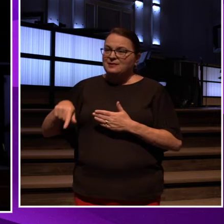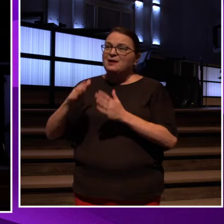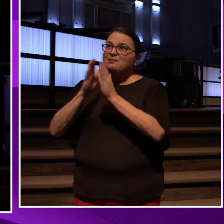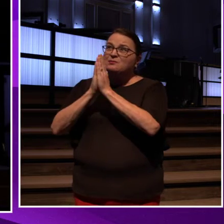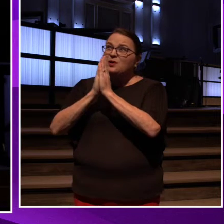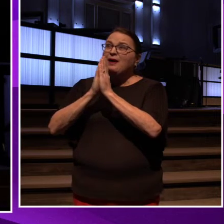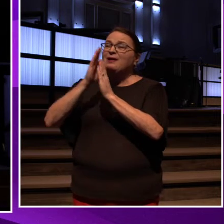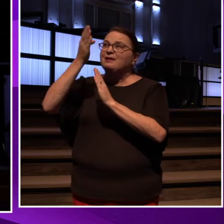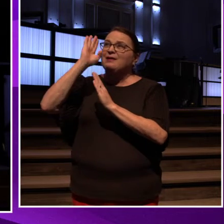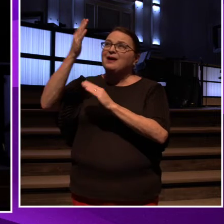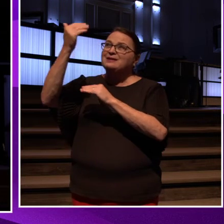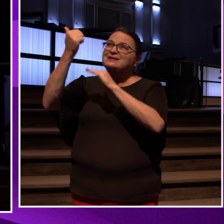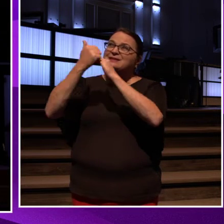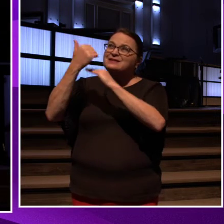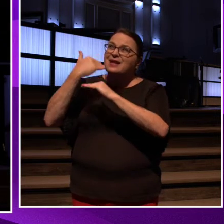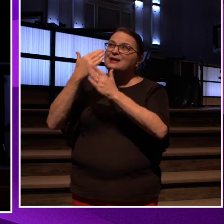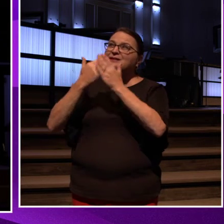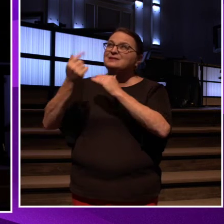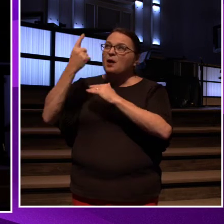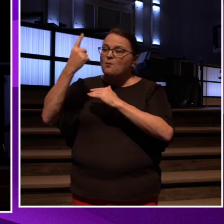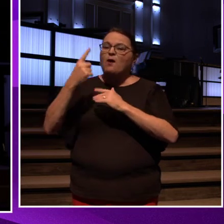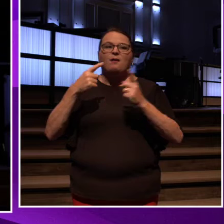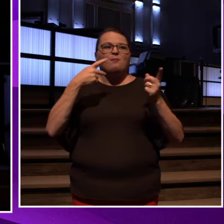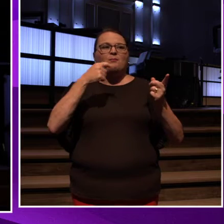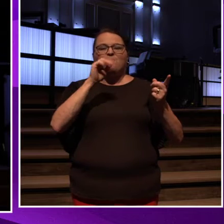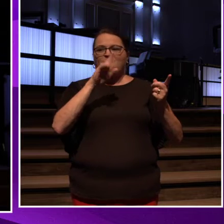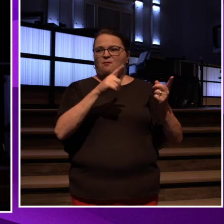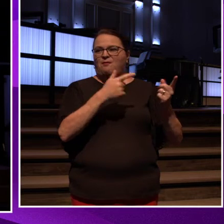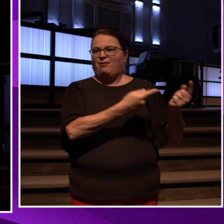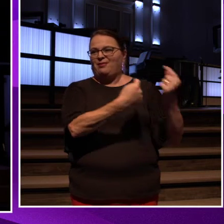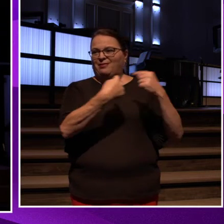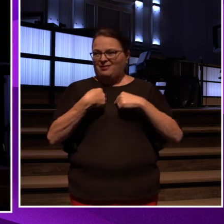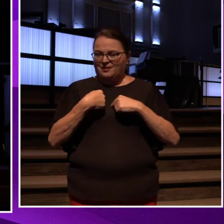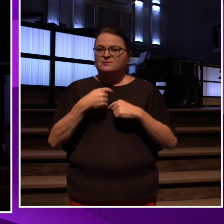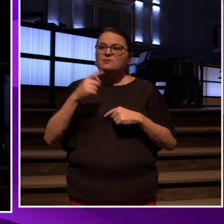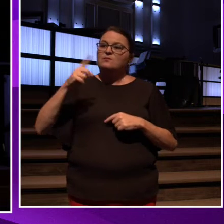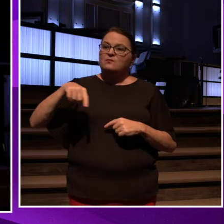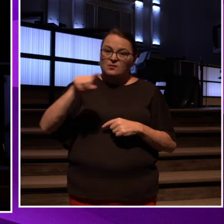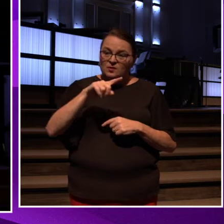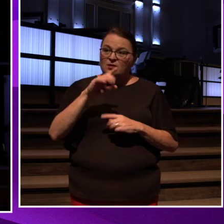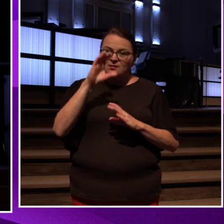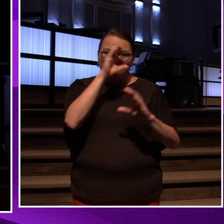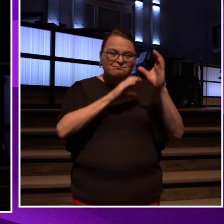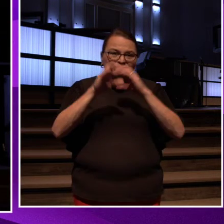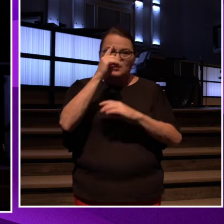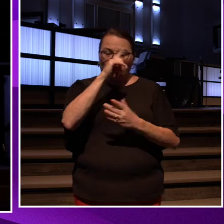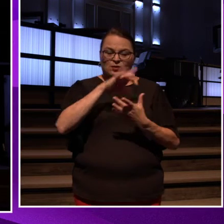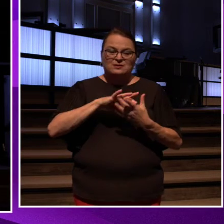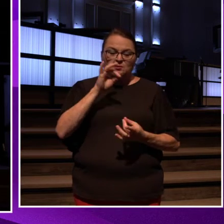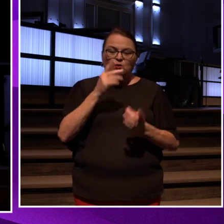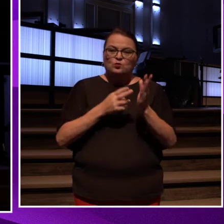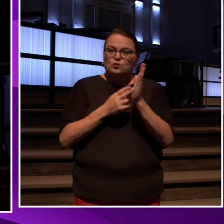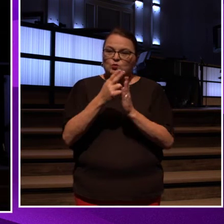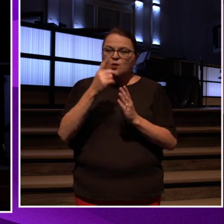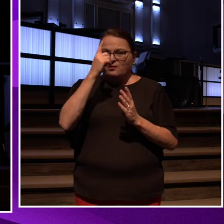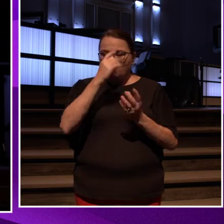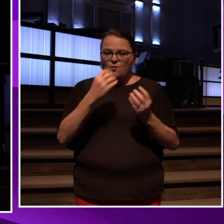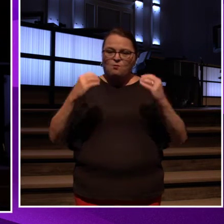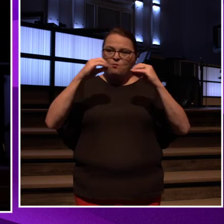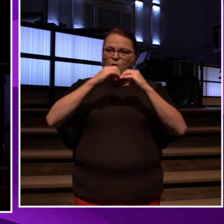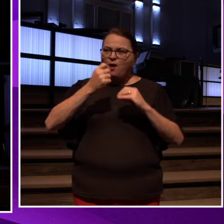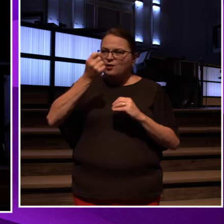us. And if you're here today and you're searching and seeking for spiritual truth, for a deeper understanding of